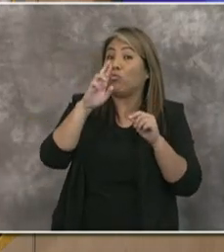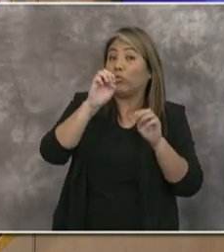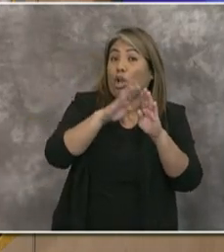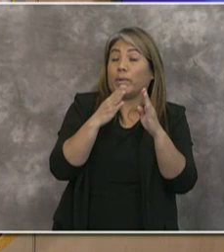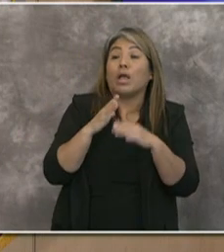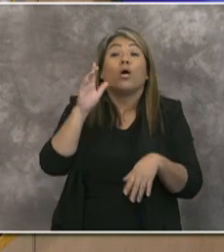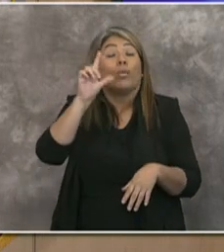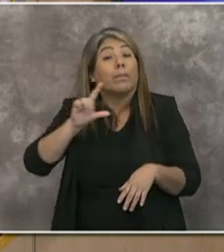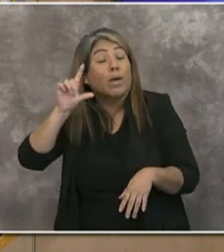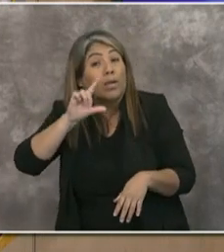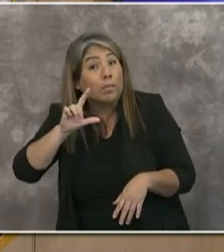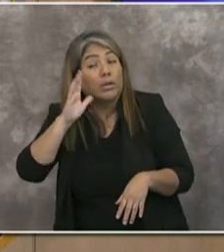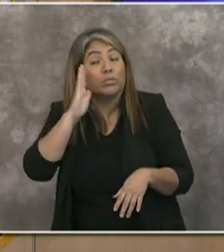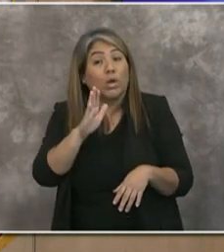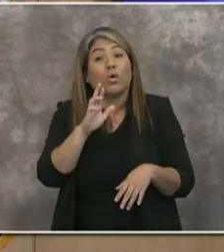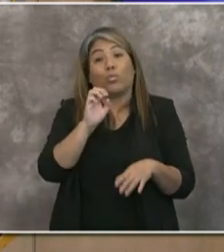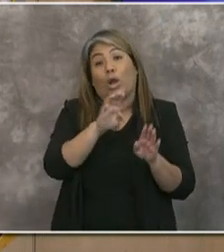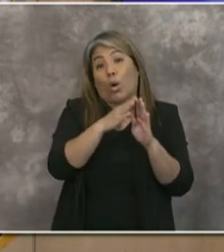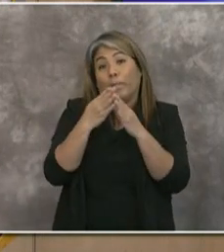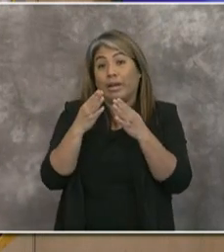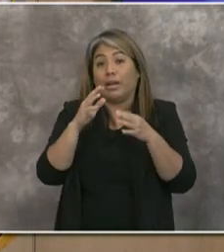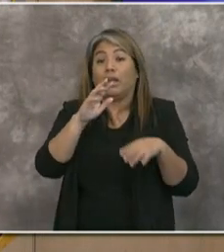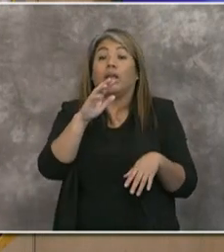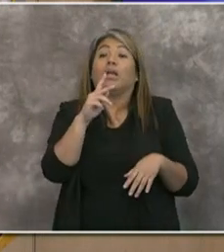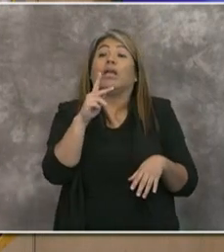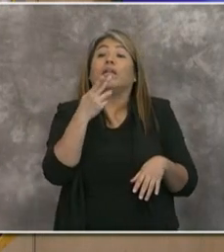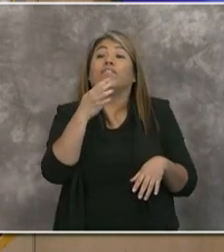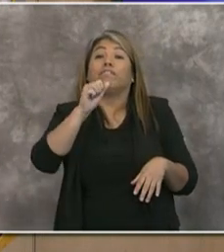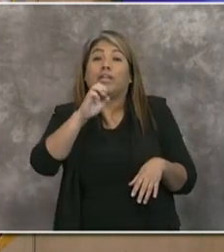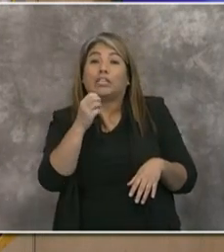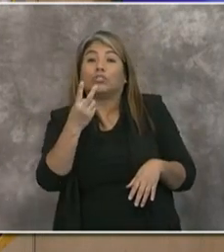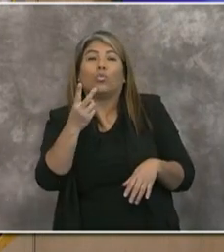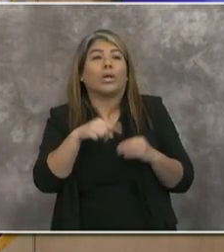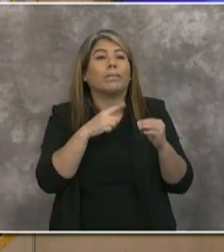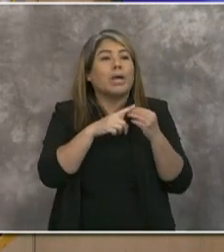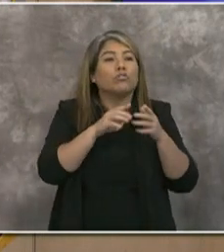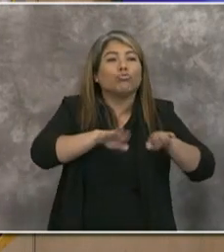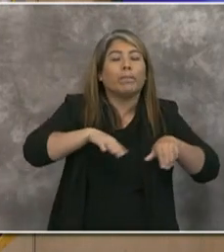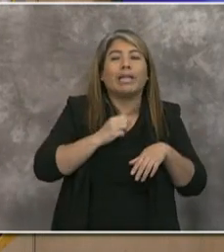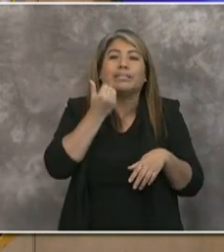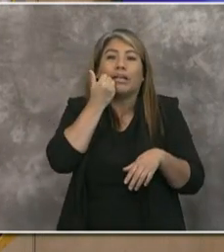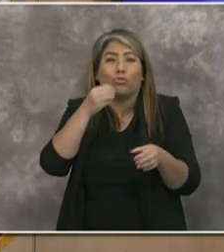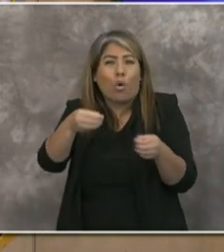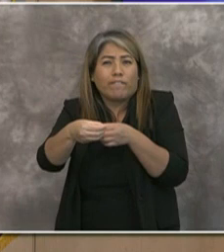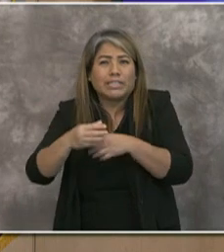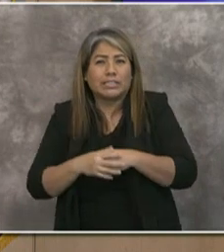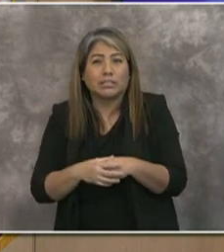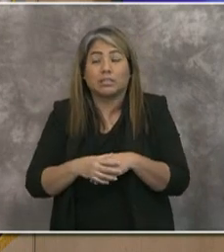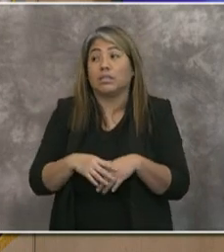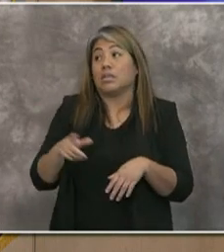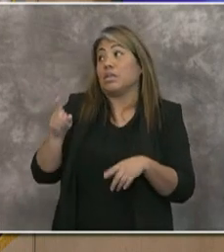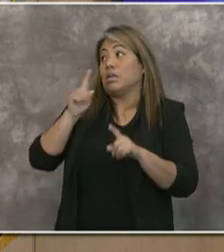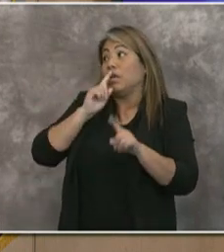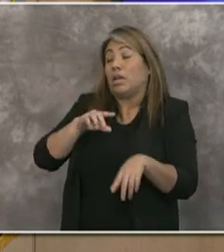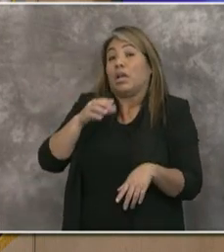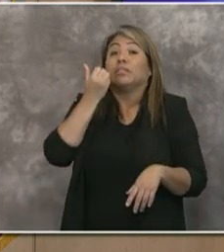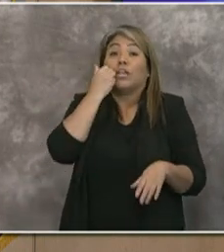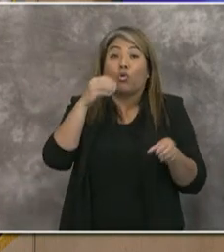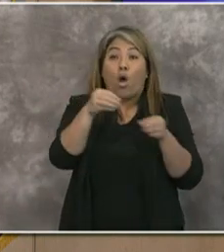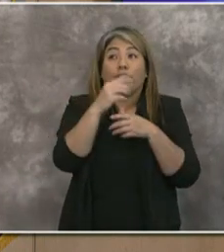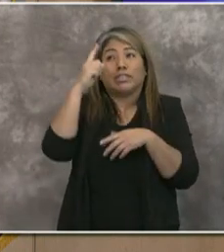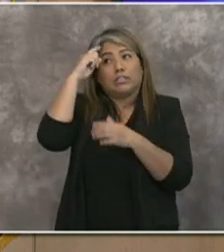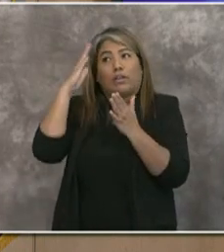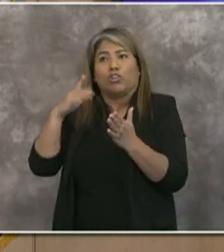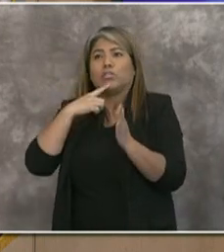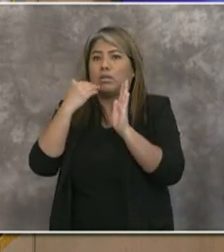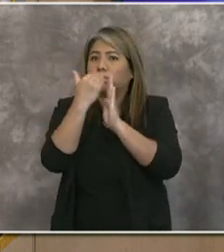Will libraries reopen in Phase 2? Also, how about swimming and dental offices? Well, dental offices were included in the governor's